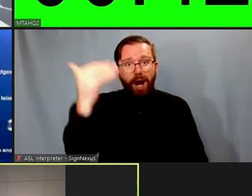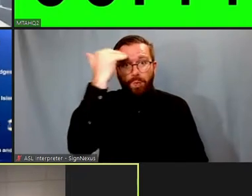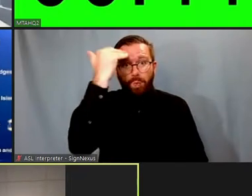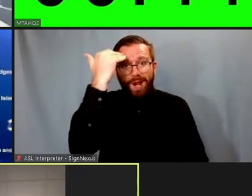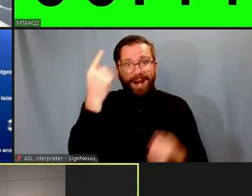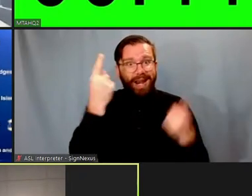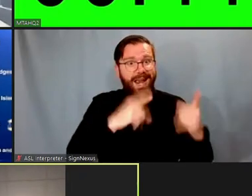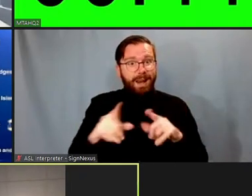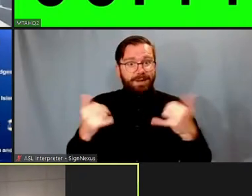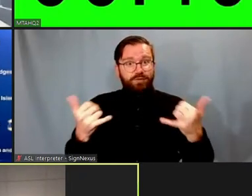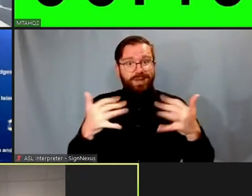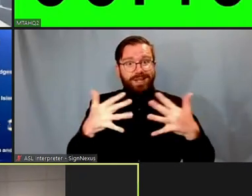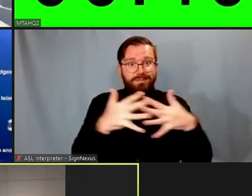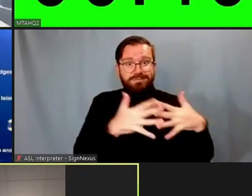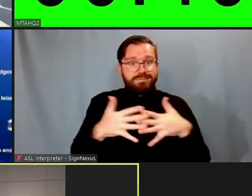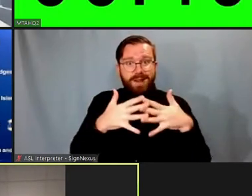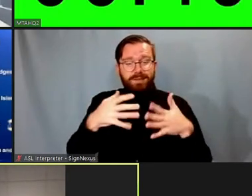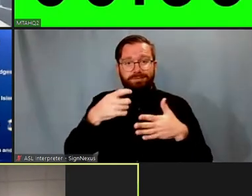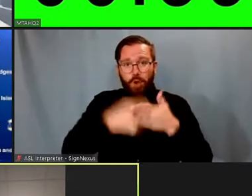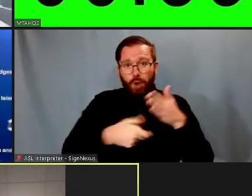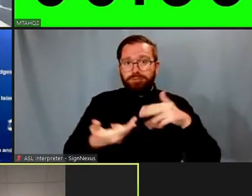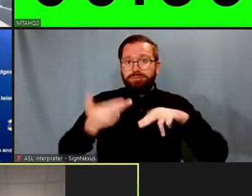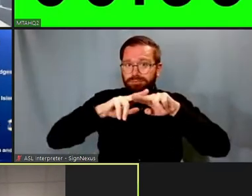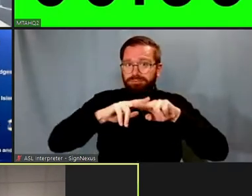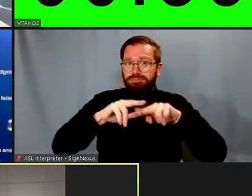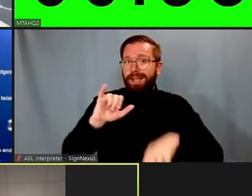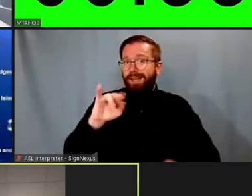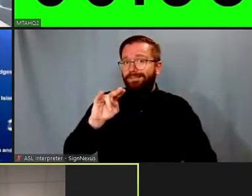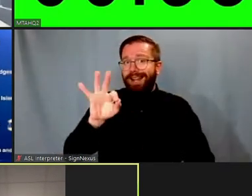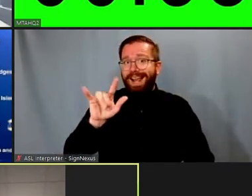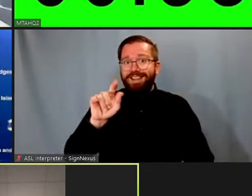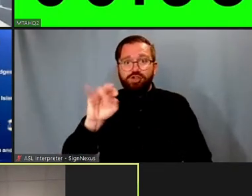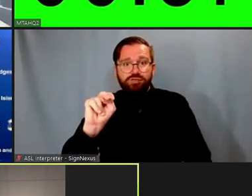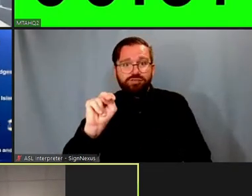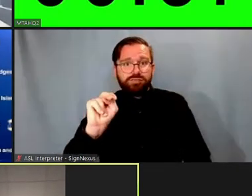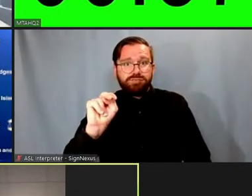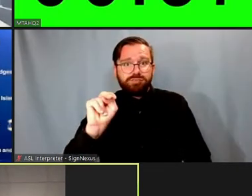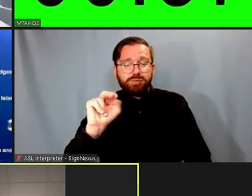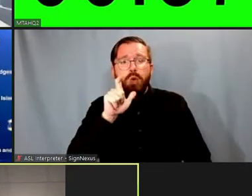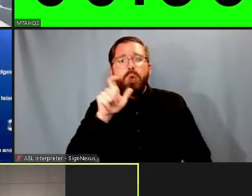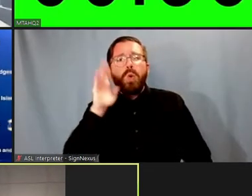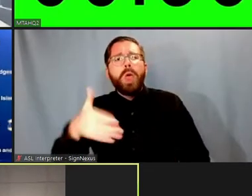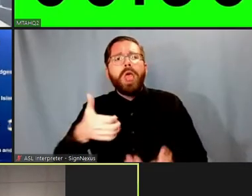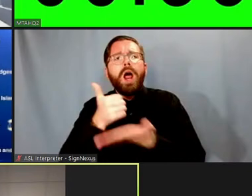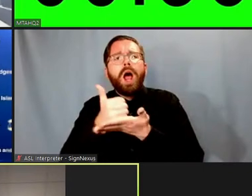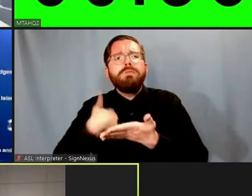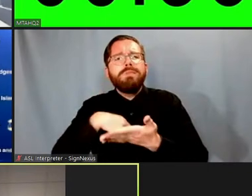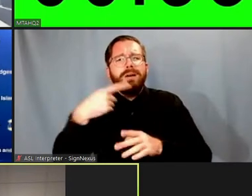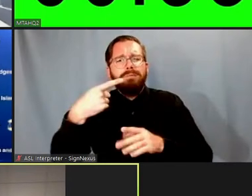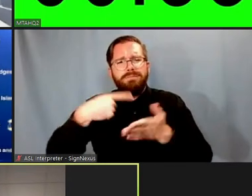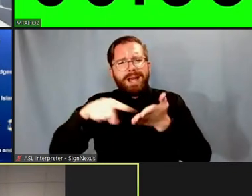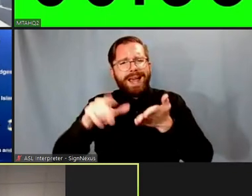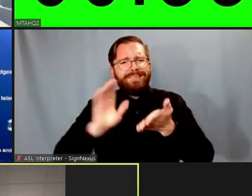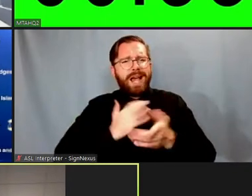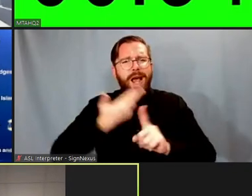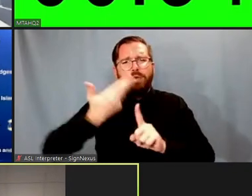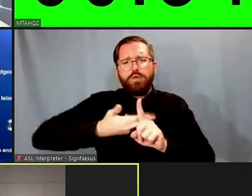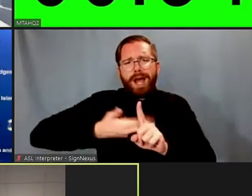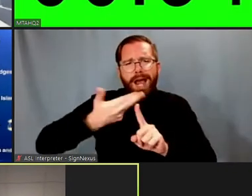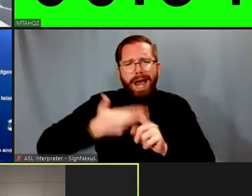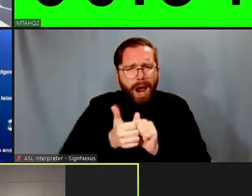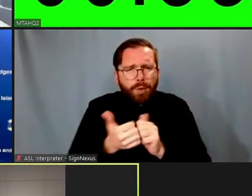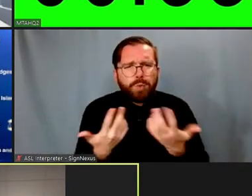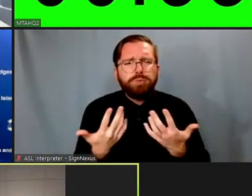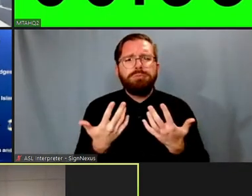going we're not getting any money extra to pay for our rent everything is so much blocked how do we support our